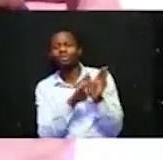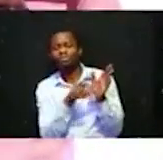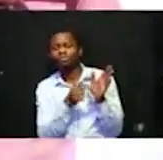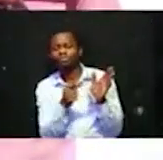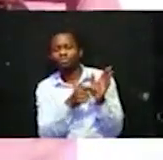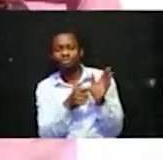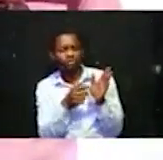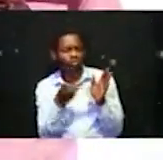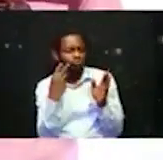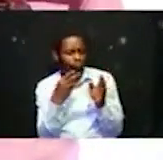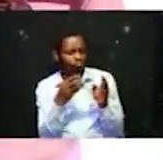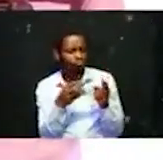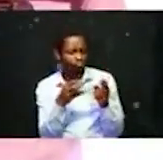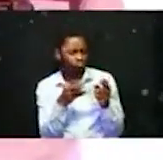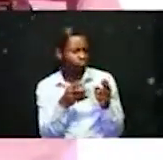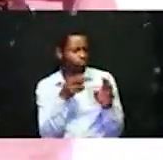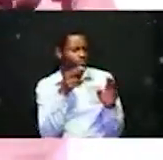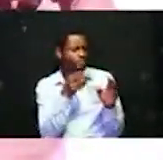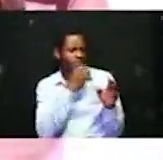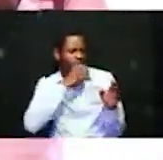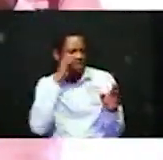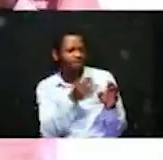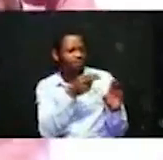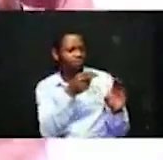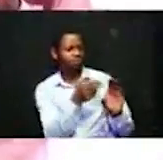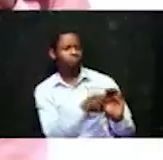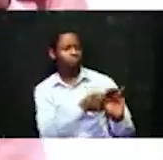able to shine himself from evil.